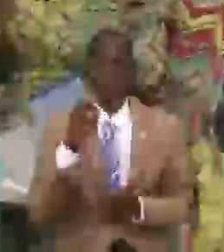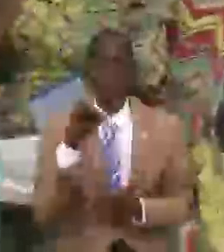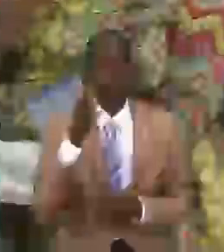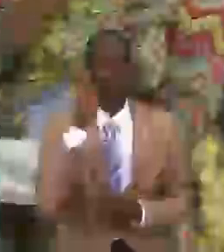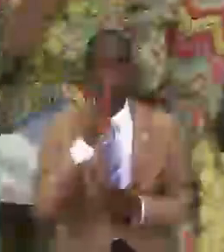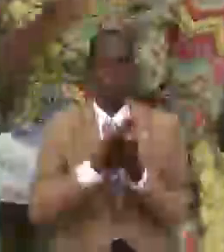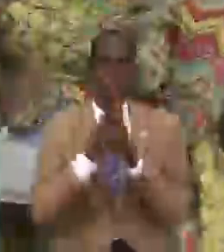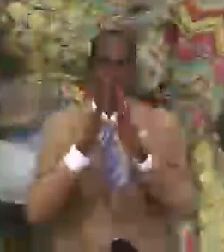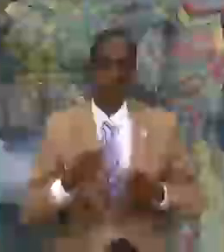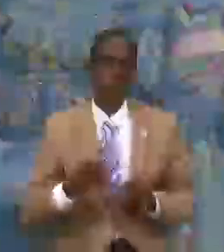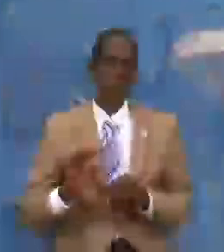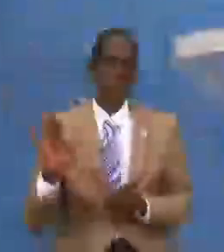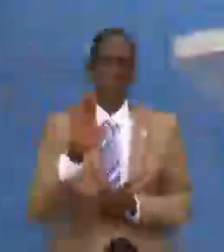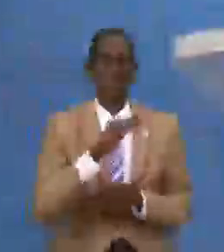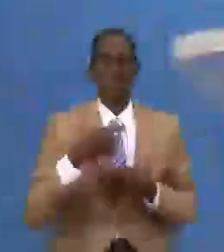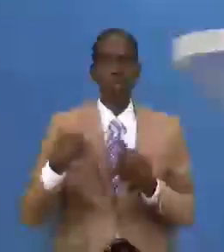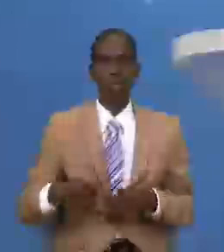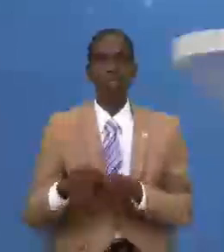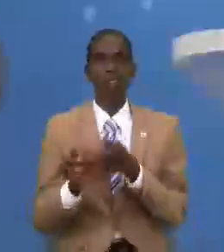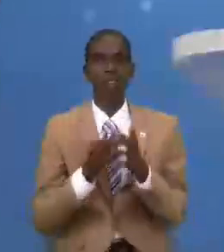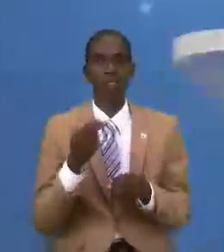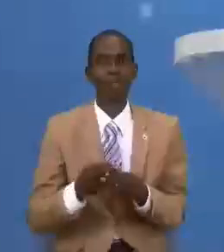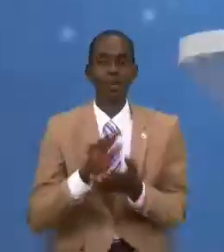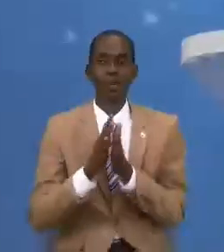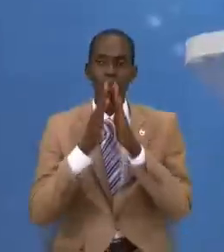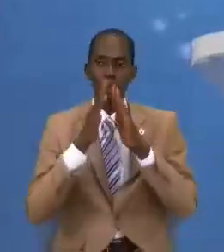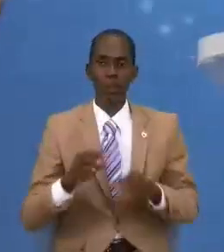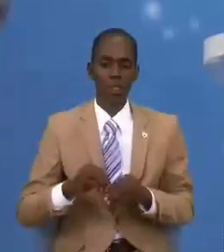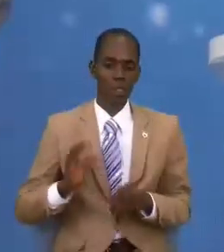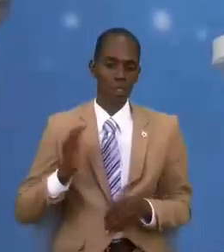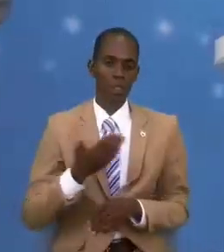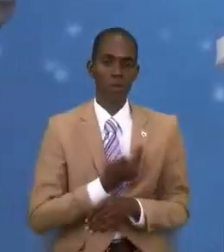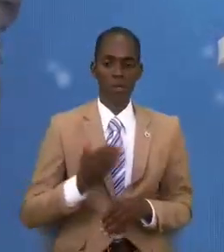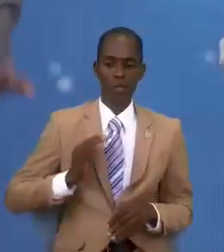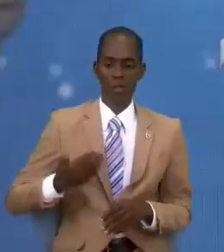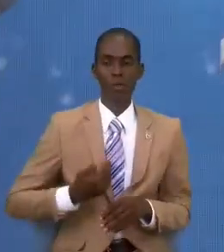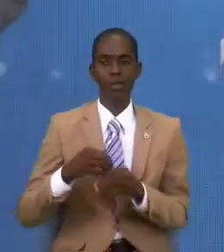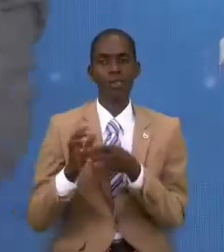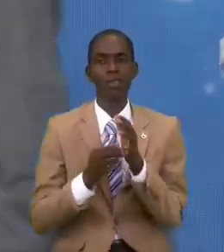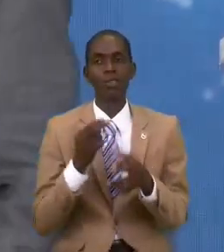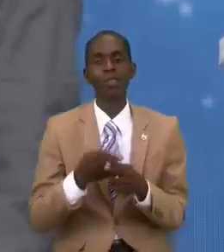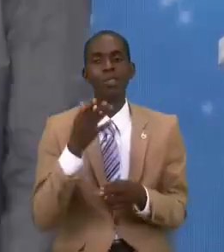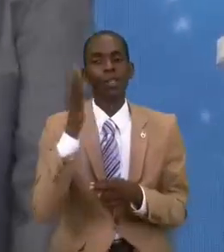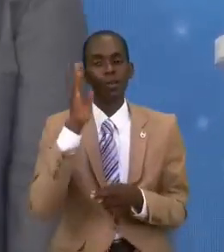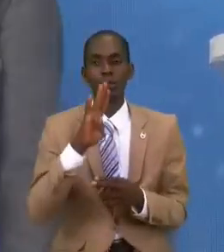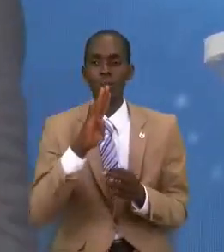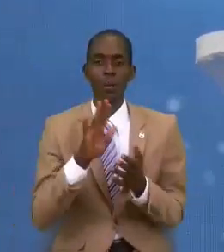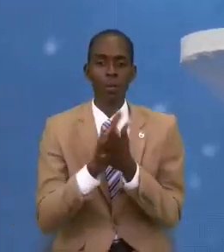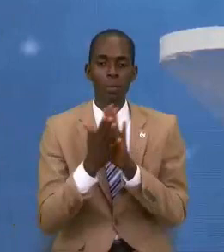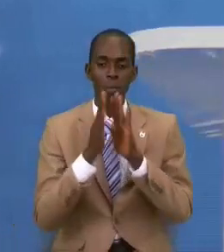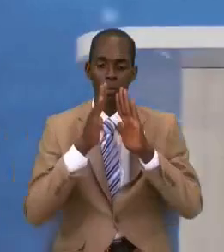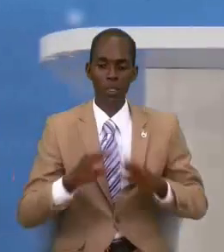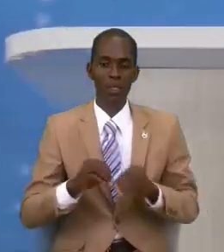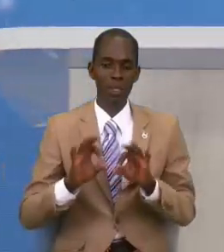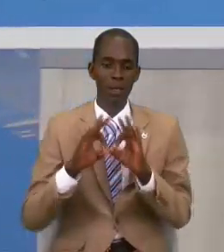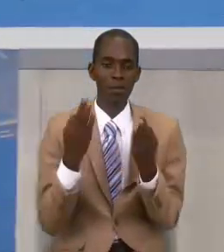will be peace in our family. There will be peace within our associates, the people that associate